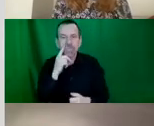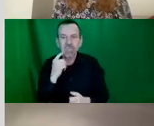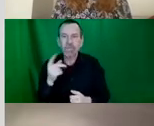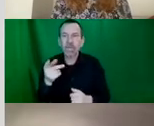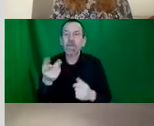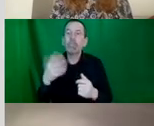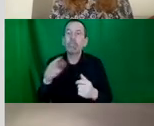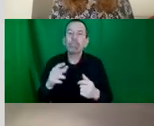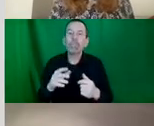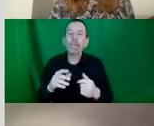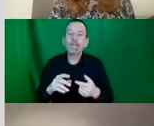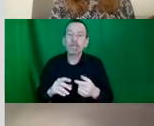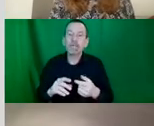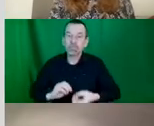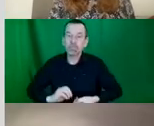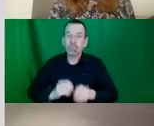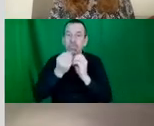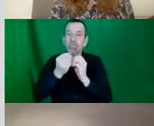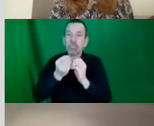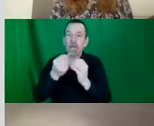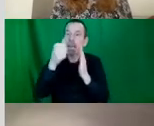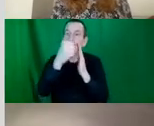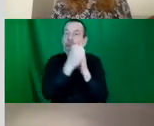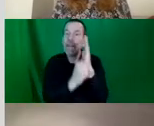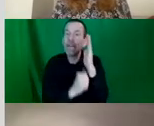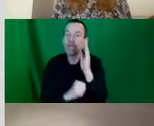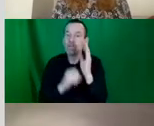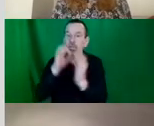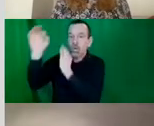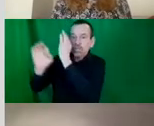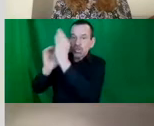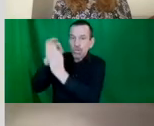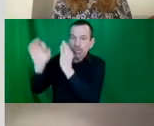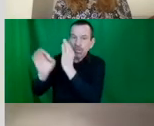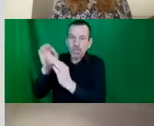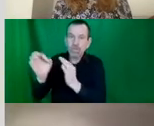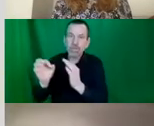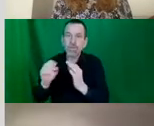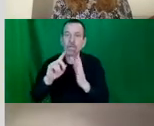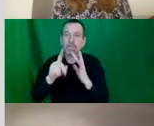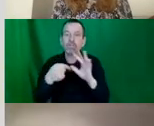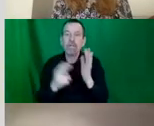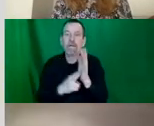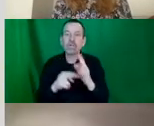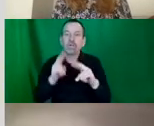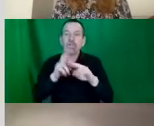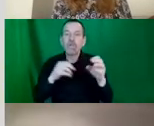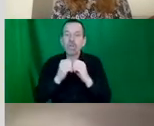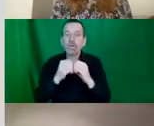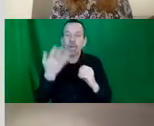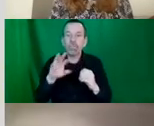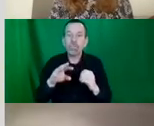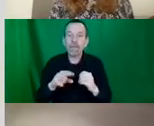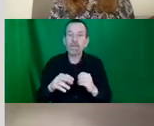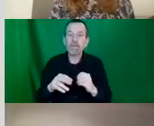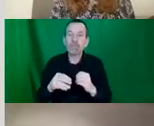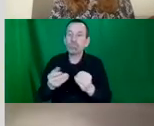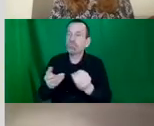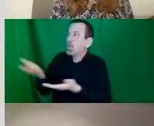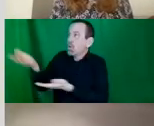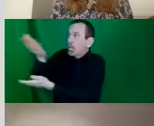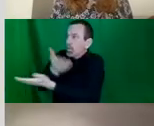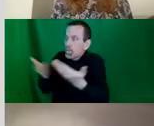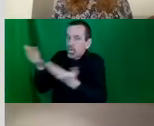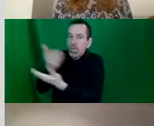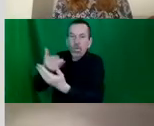devising a list of questions to ask. Held over Zoom in January and February, we had three informal sessions with eight curators from various heritage